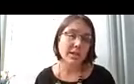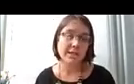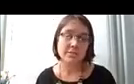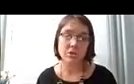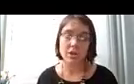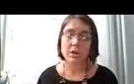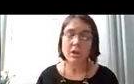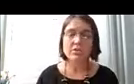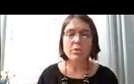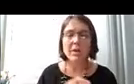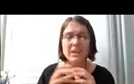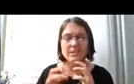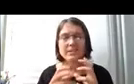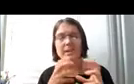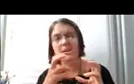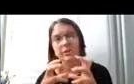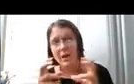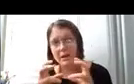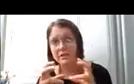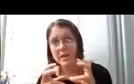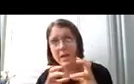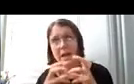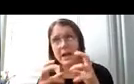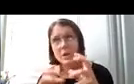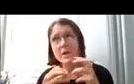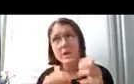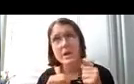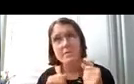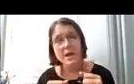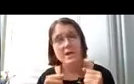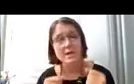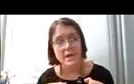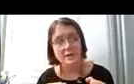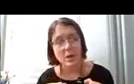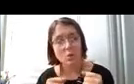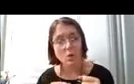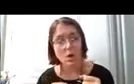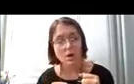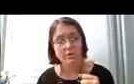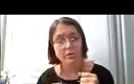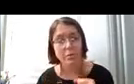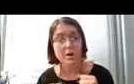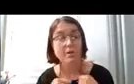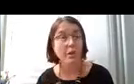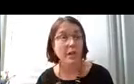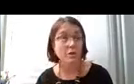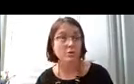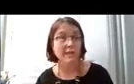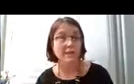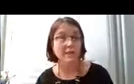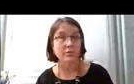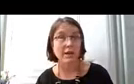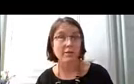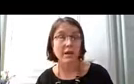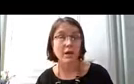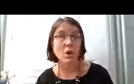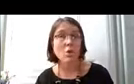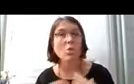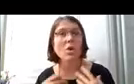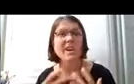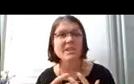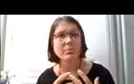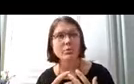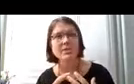teachers, etc. So please think throughout, how can I make this work for my vocational or technical